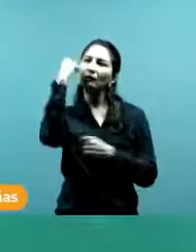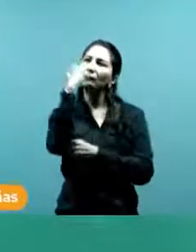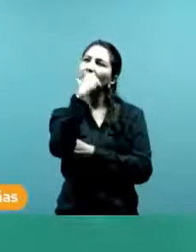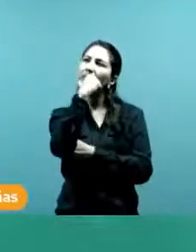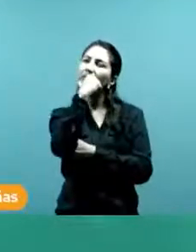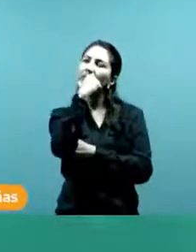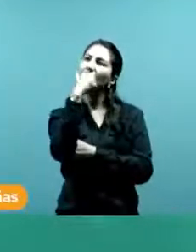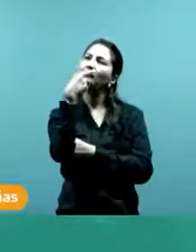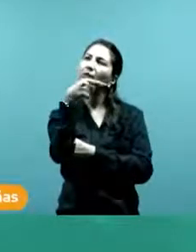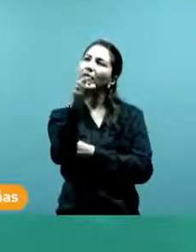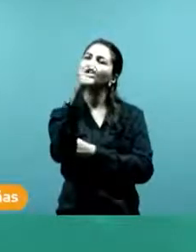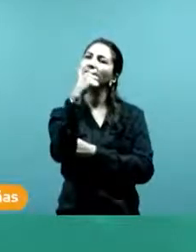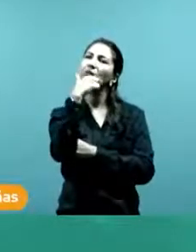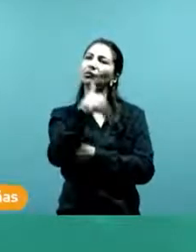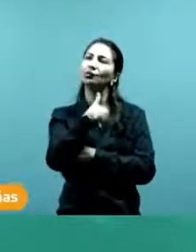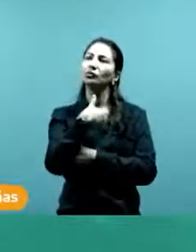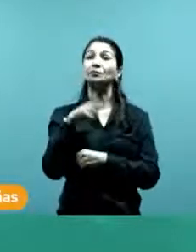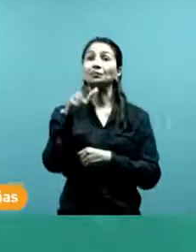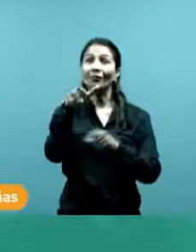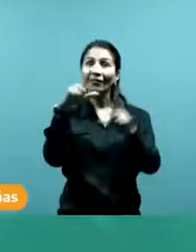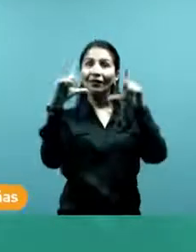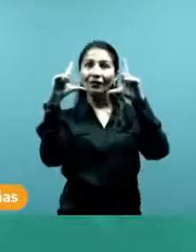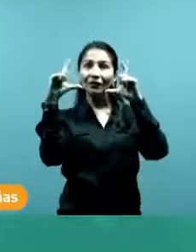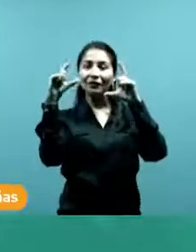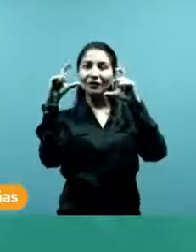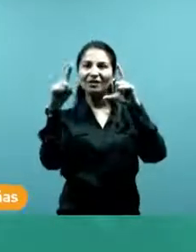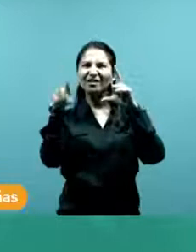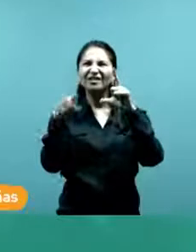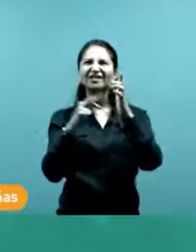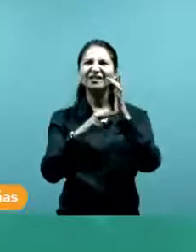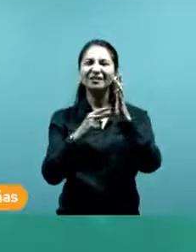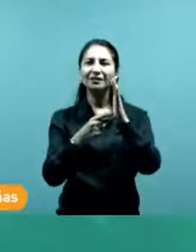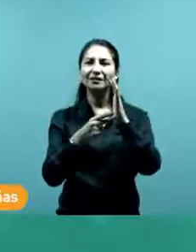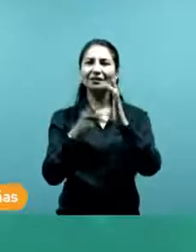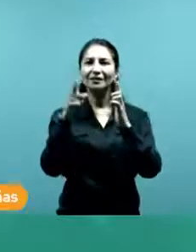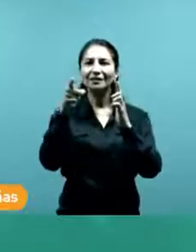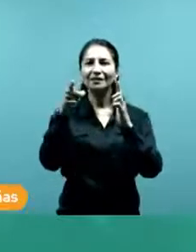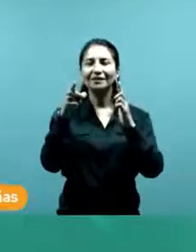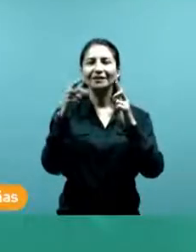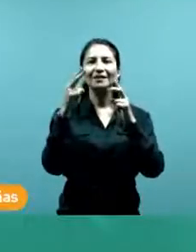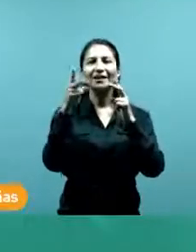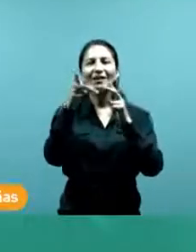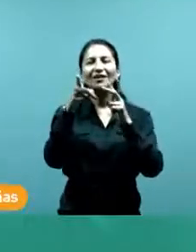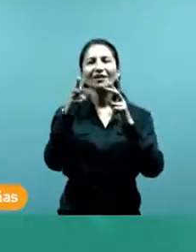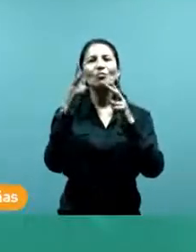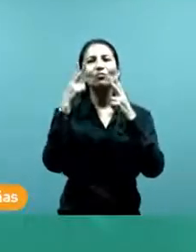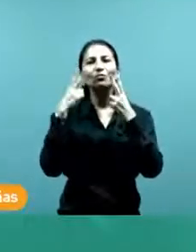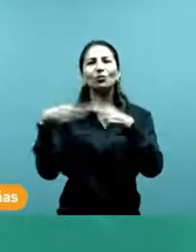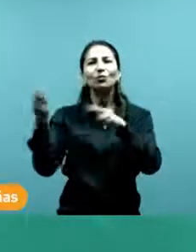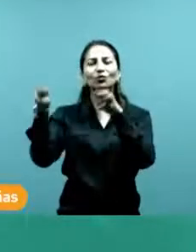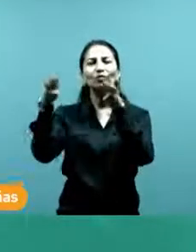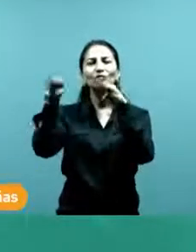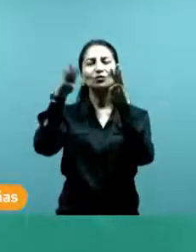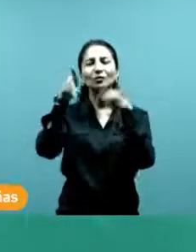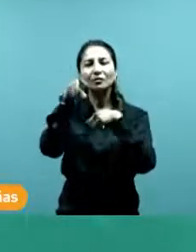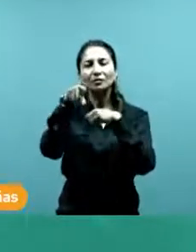small temporary exhibition that we just opened at the memorial. And this exhibition is dedicated to the topic of